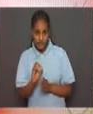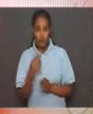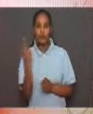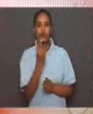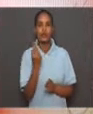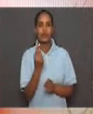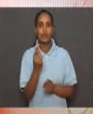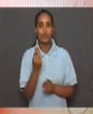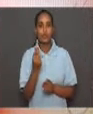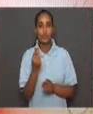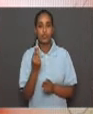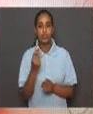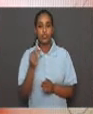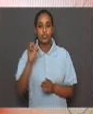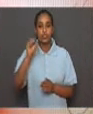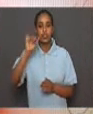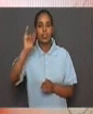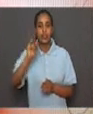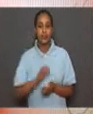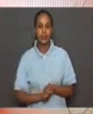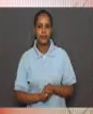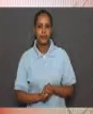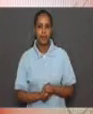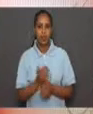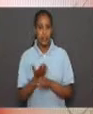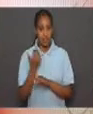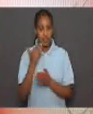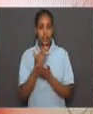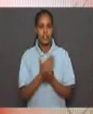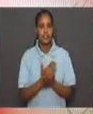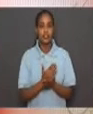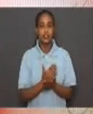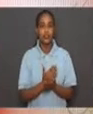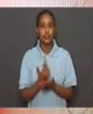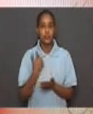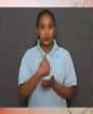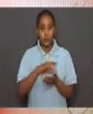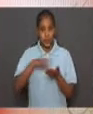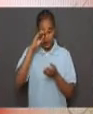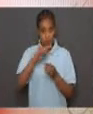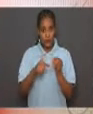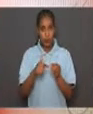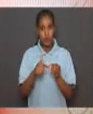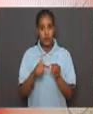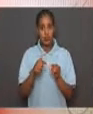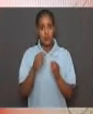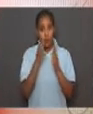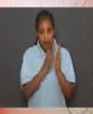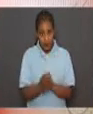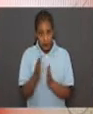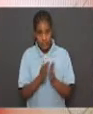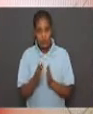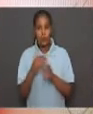and uses of silicon. In our last lesson, we learned about the